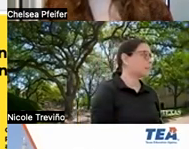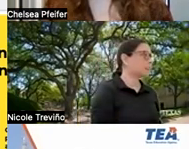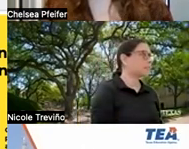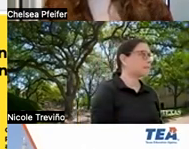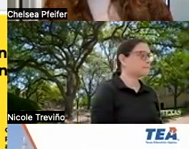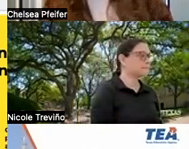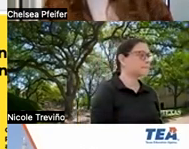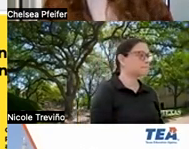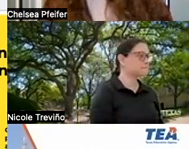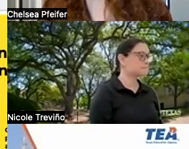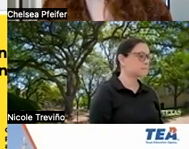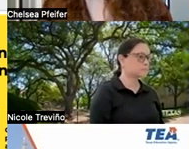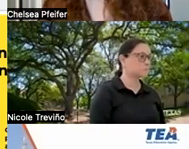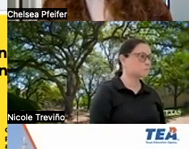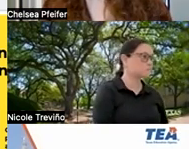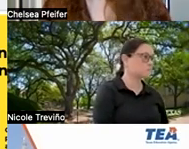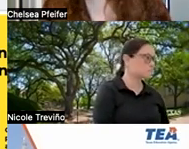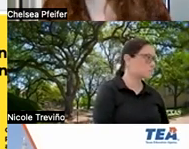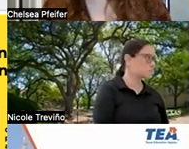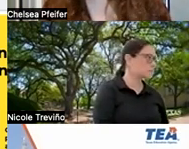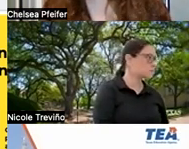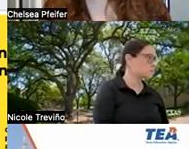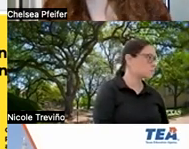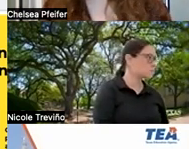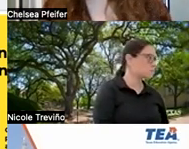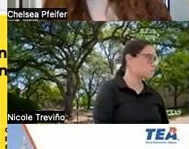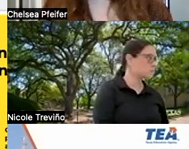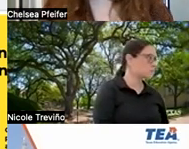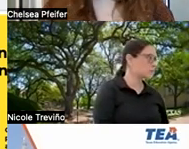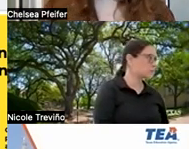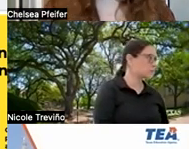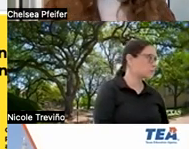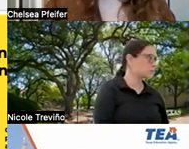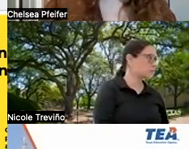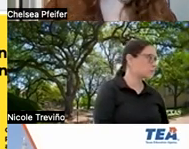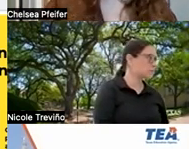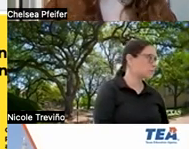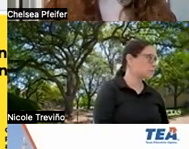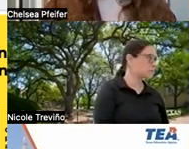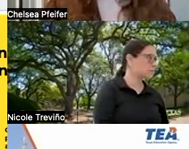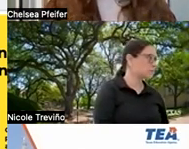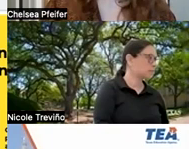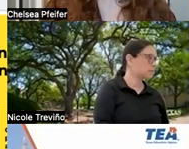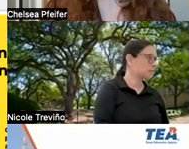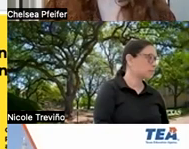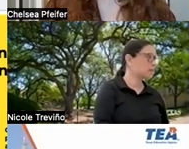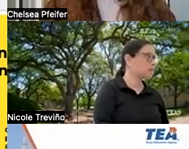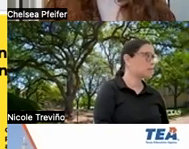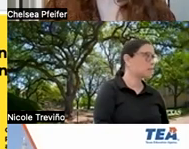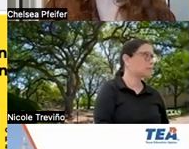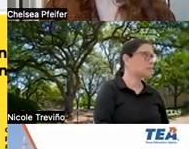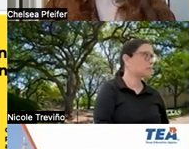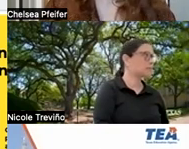the workforce, at all different levels, that then affects the relationships. So I think it's one, it's the training and making sure